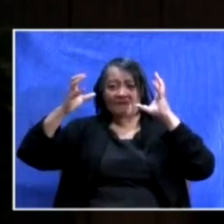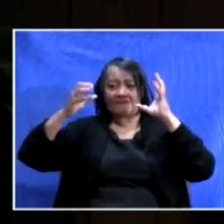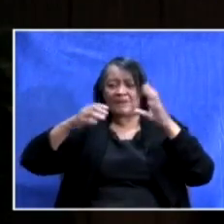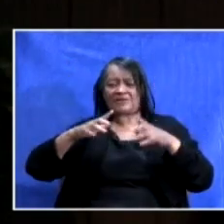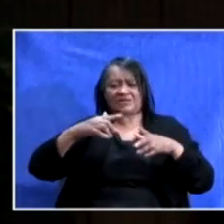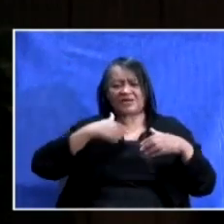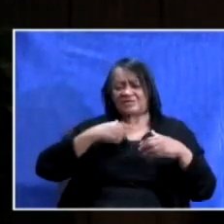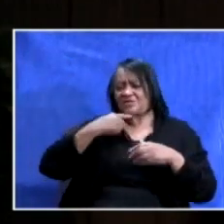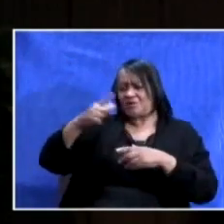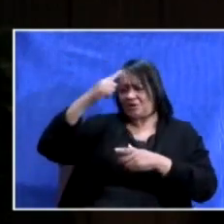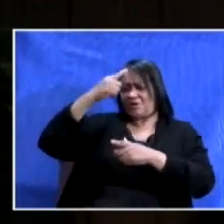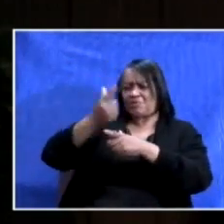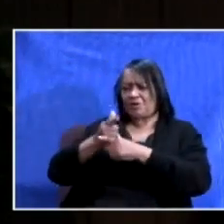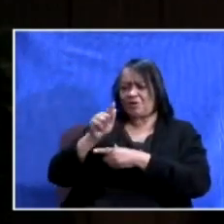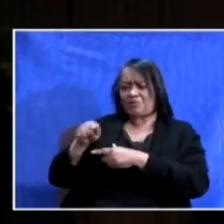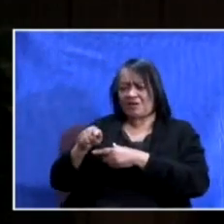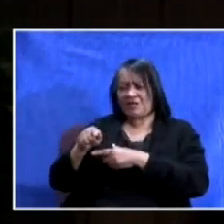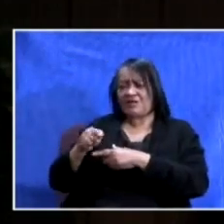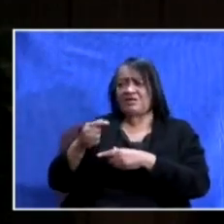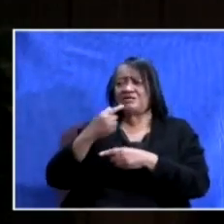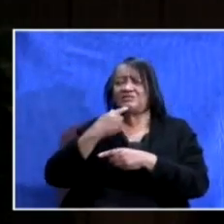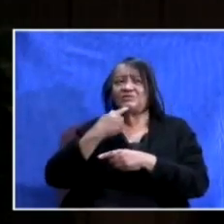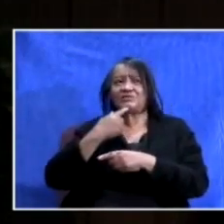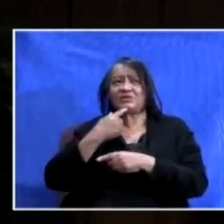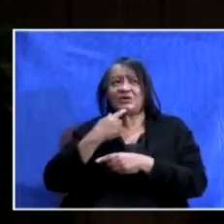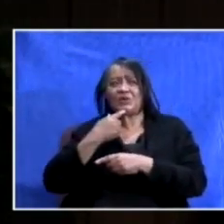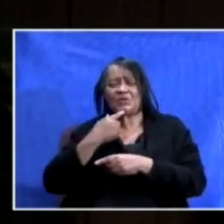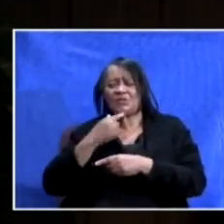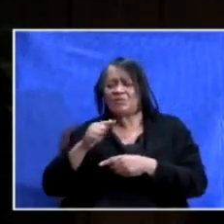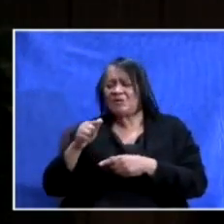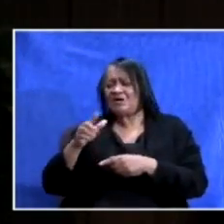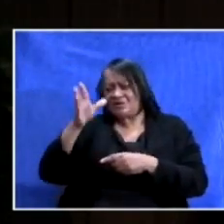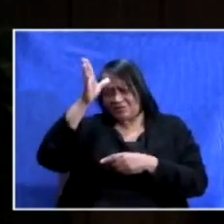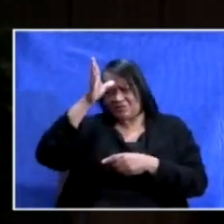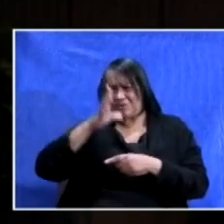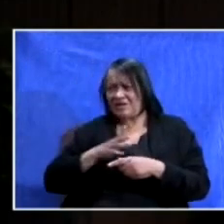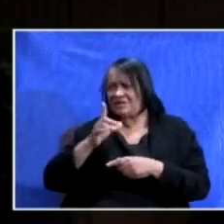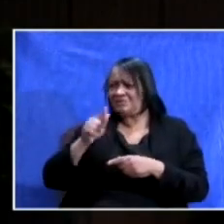brother. And he was so